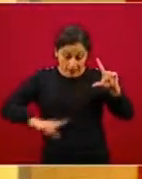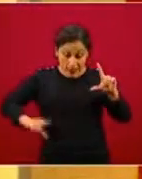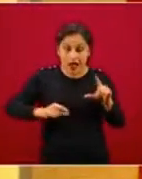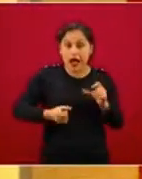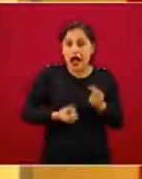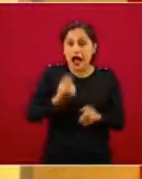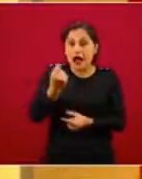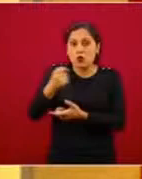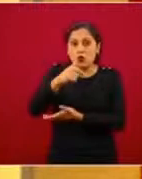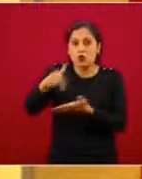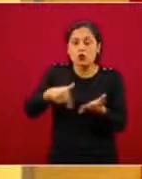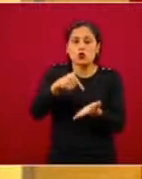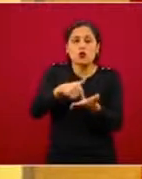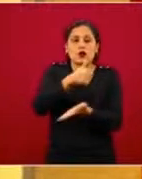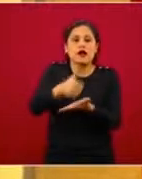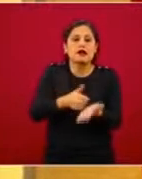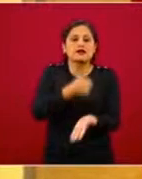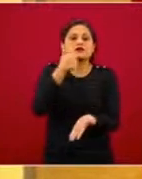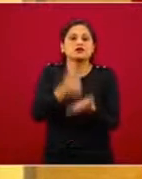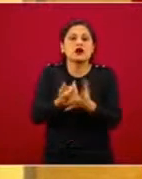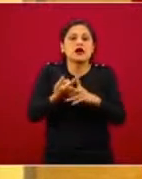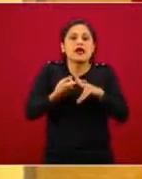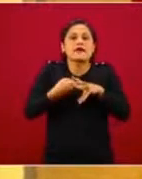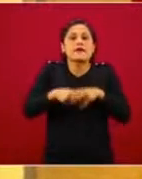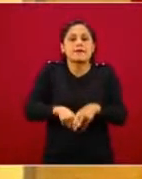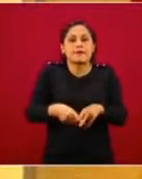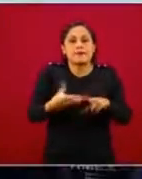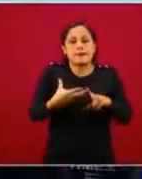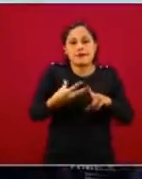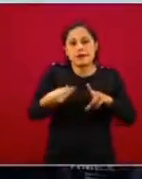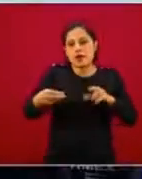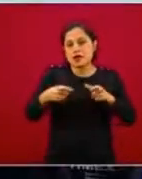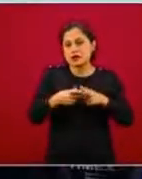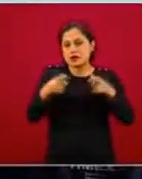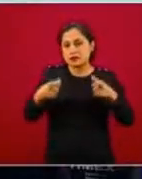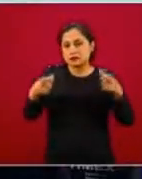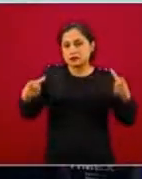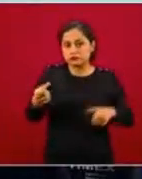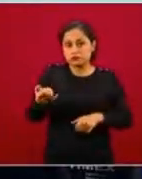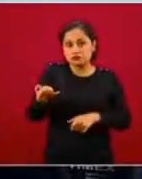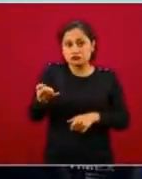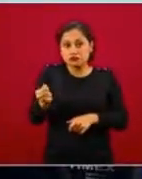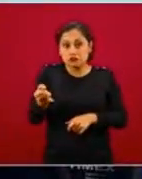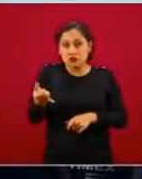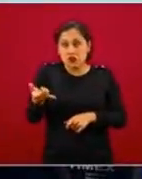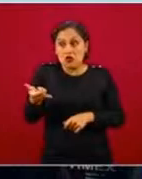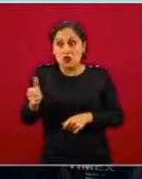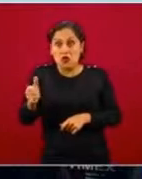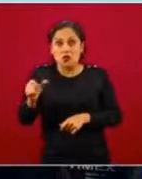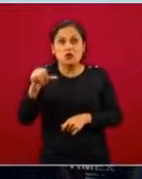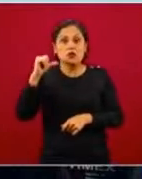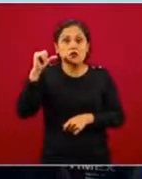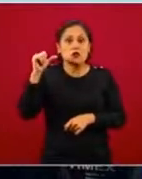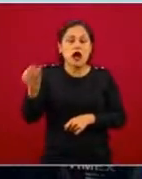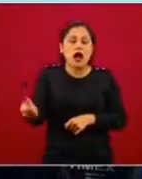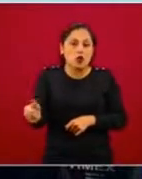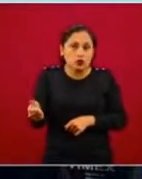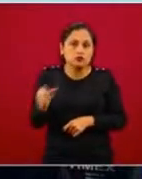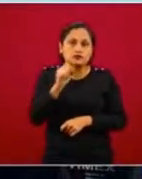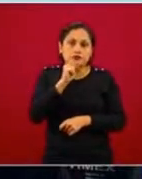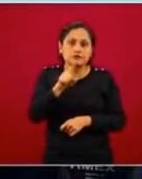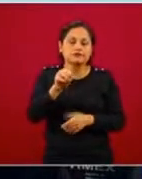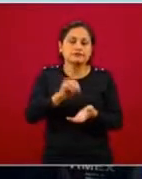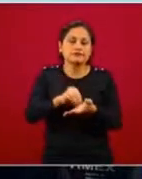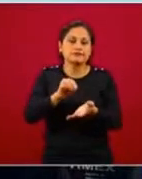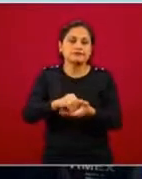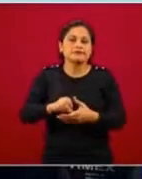lo on the estarán upturn durante in junio, terms of algunas the durante julio, epidemic. And this is otras going incluso to en agosto. continue through June, July, and for some Entonces, cities, aquí está